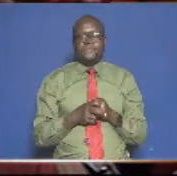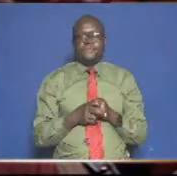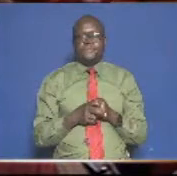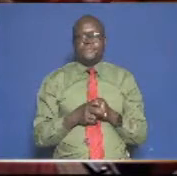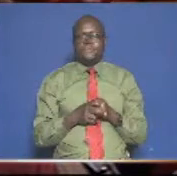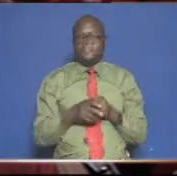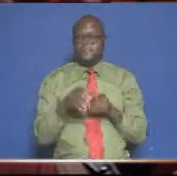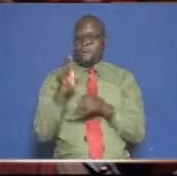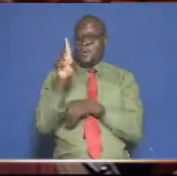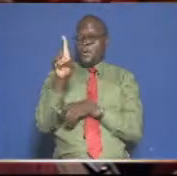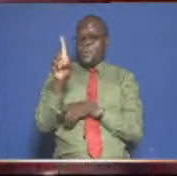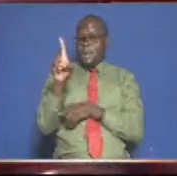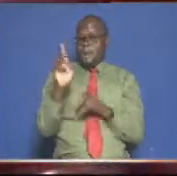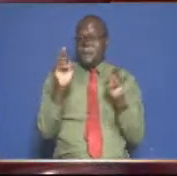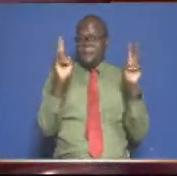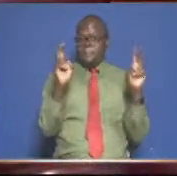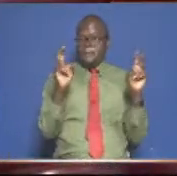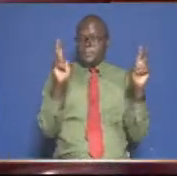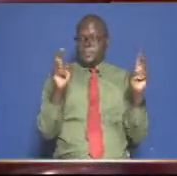One of the issues that